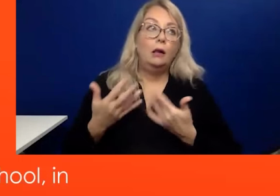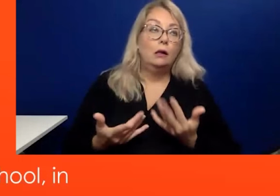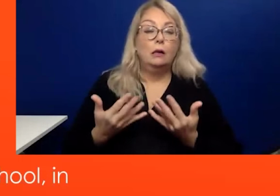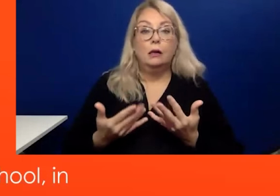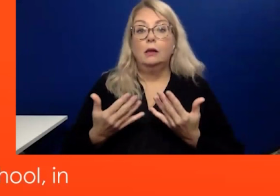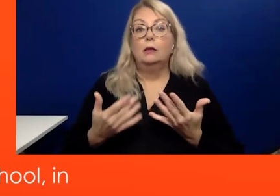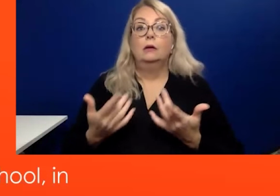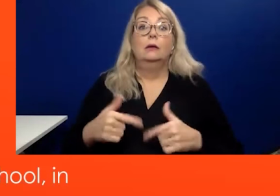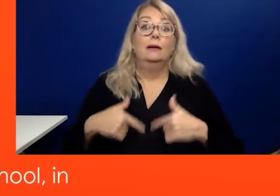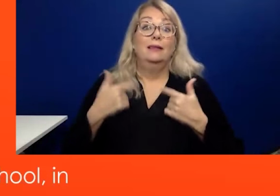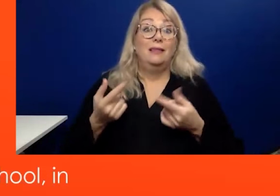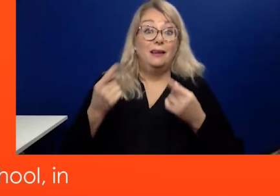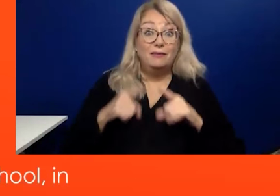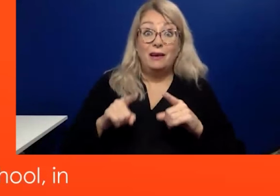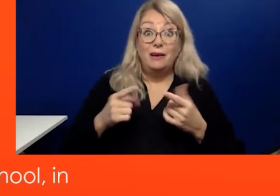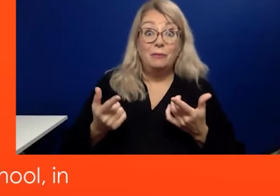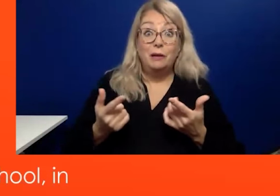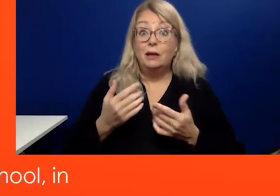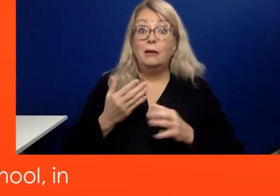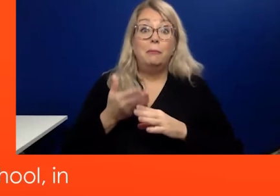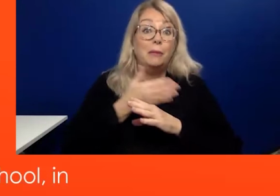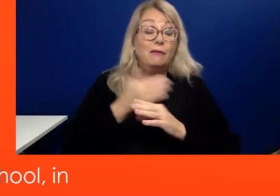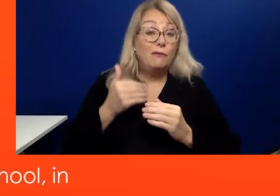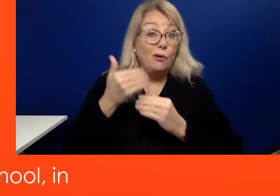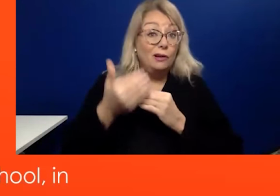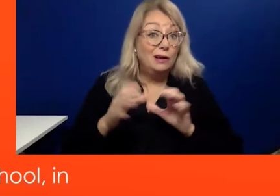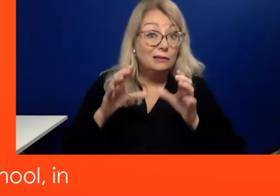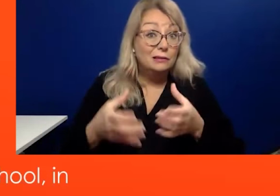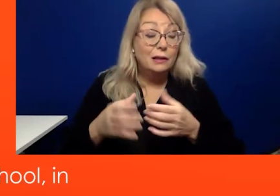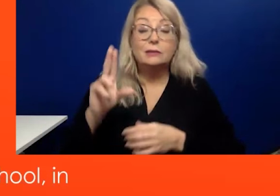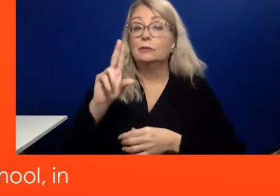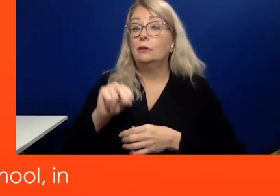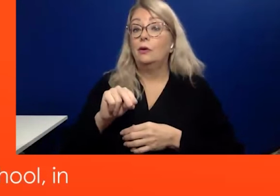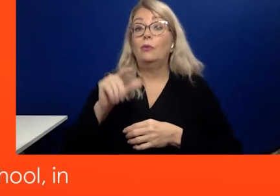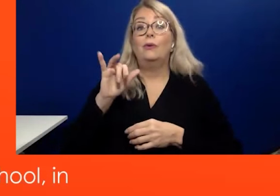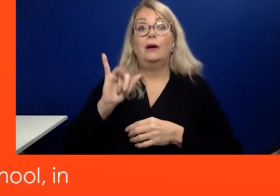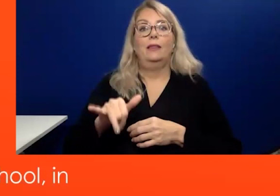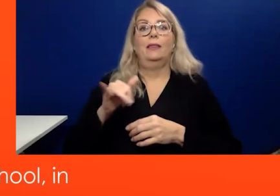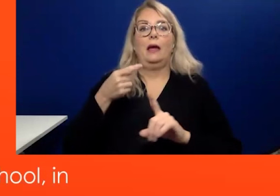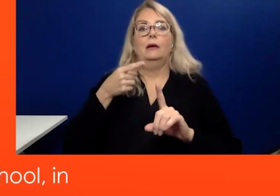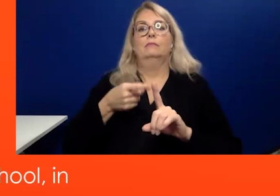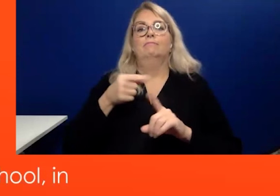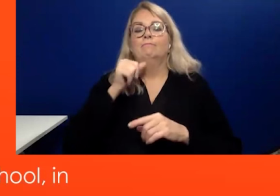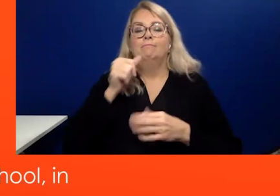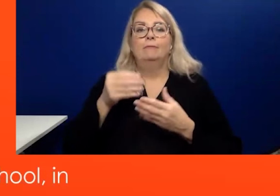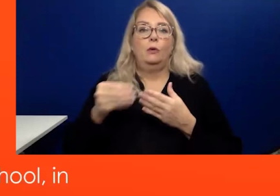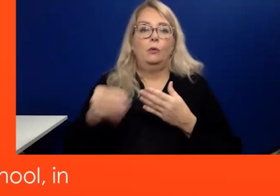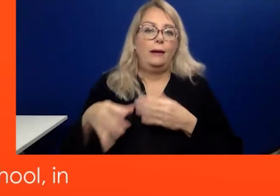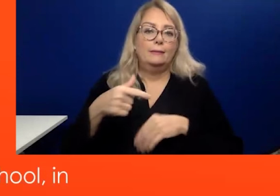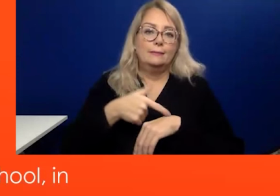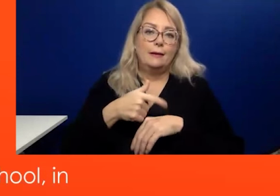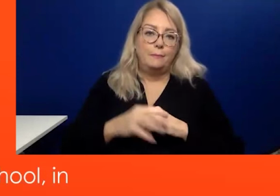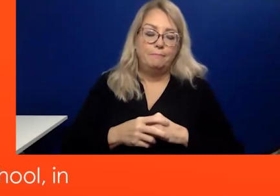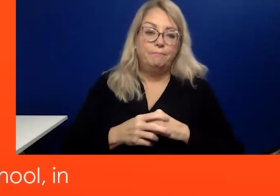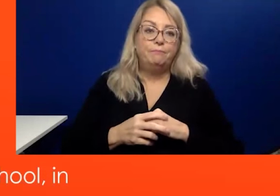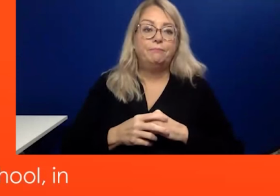get into the next course. I think that's probably key, right? Wasn't a waste of time for me.